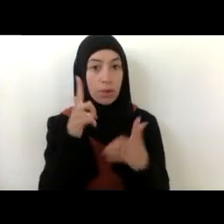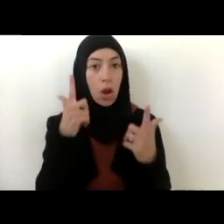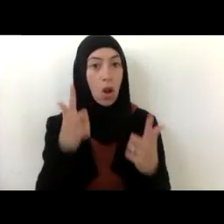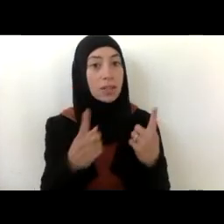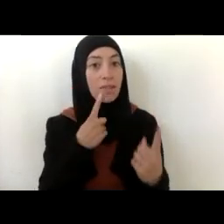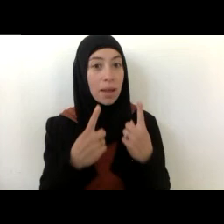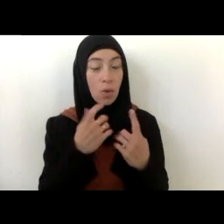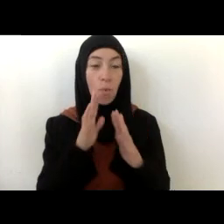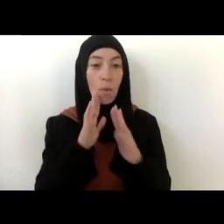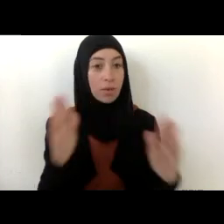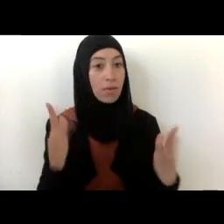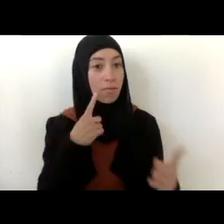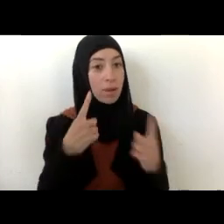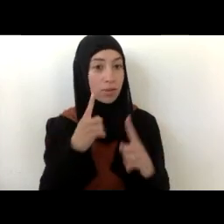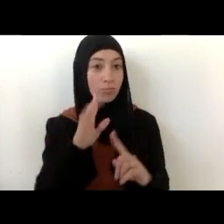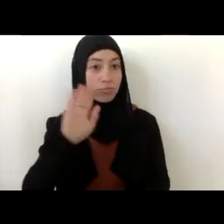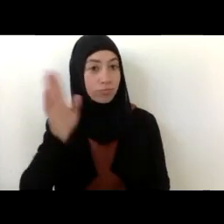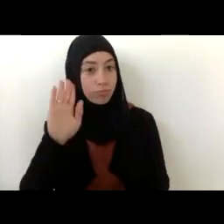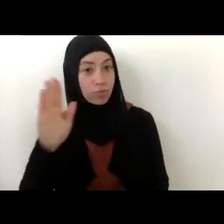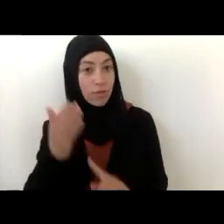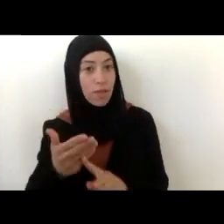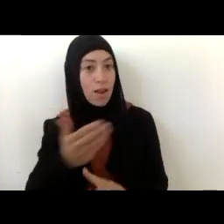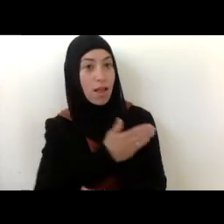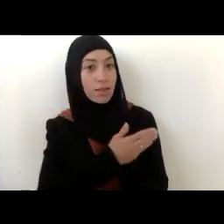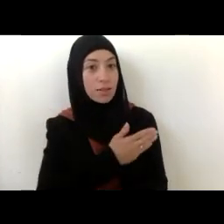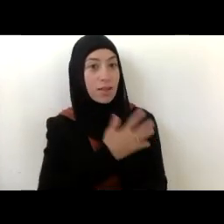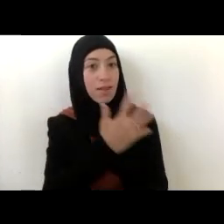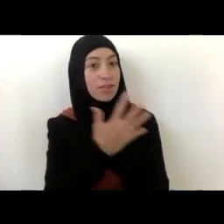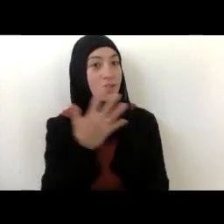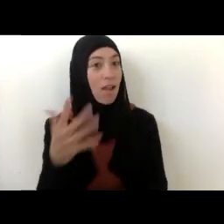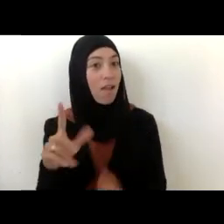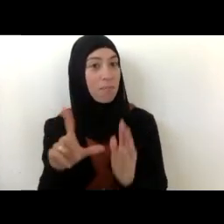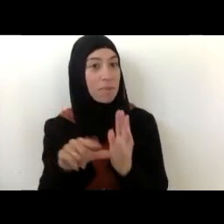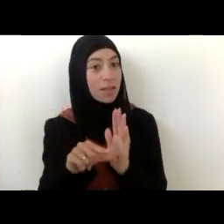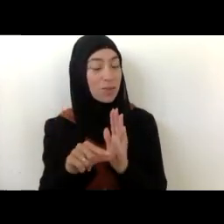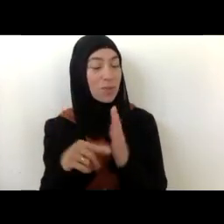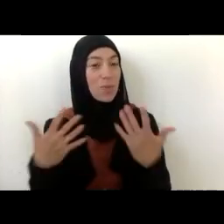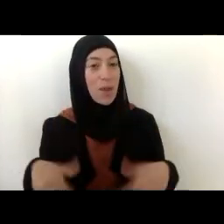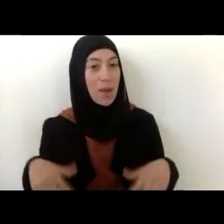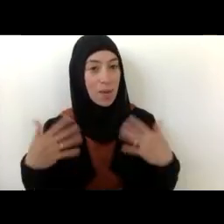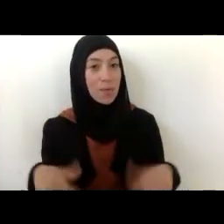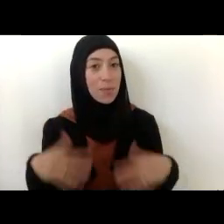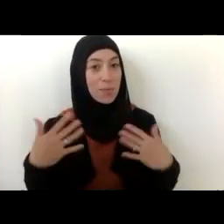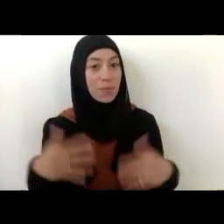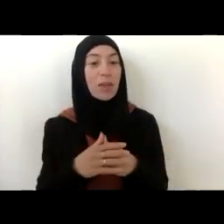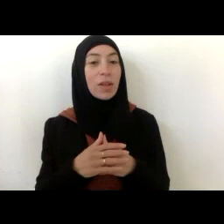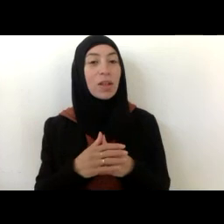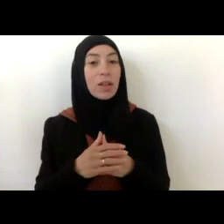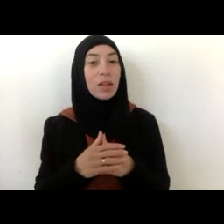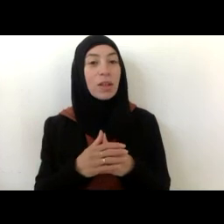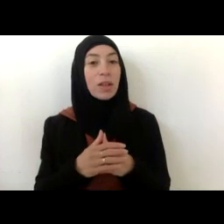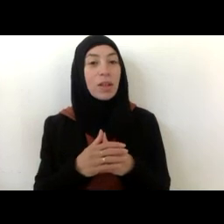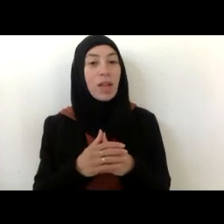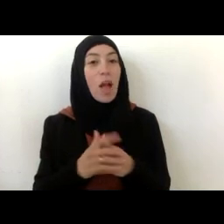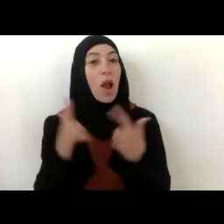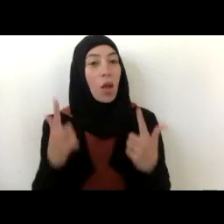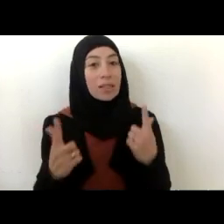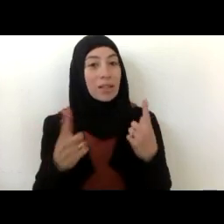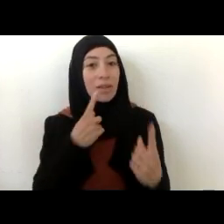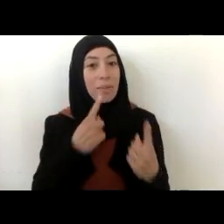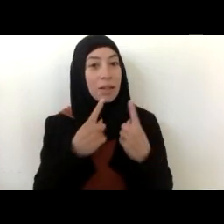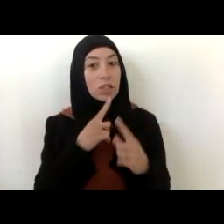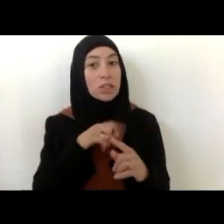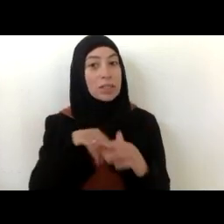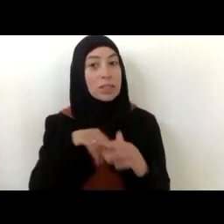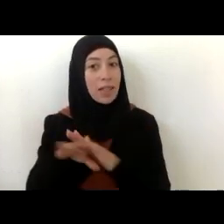wonderful information presented over the last 55 minutes, and there's a lot of detail. A lot of information is in the chat.